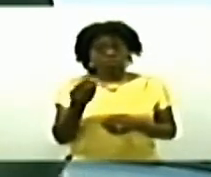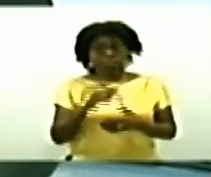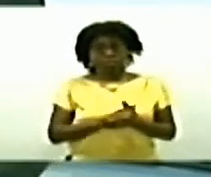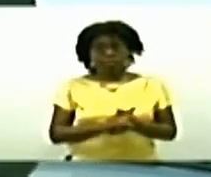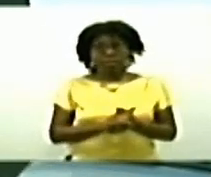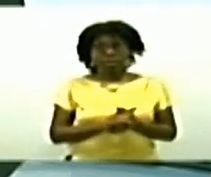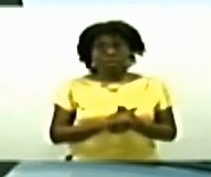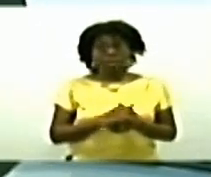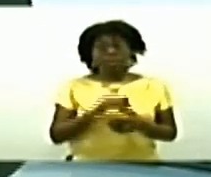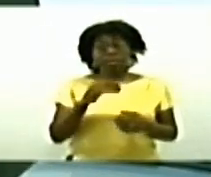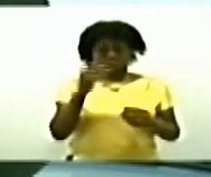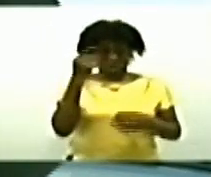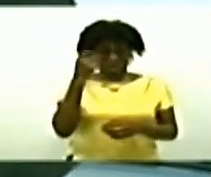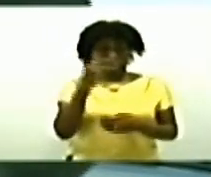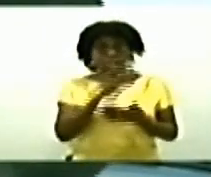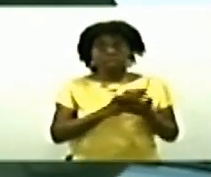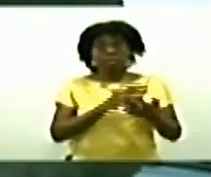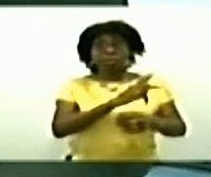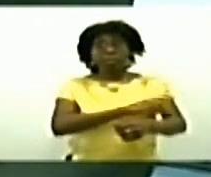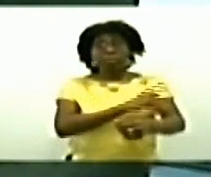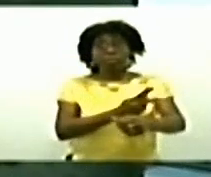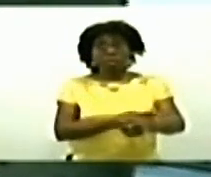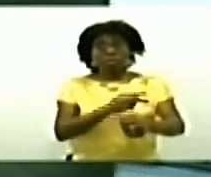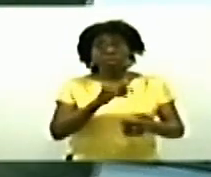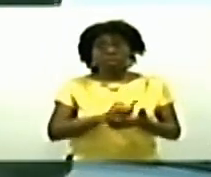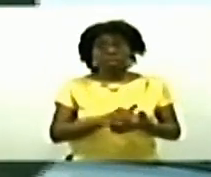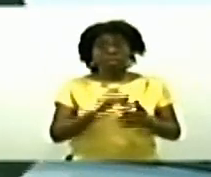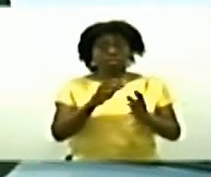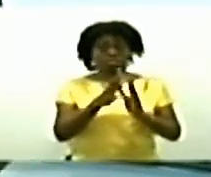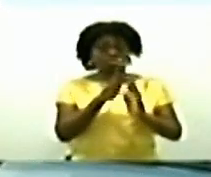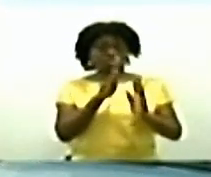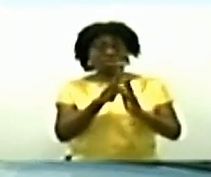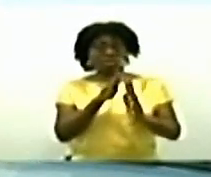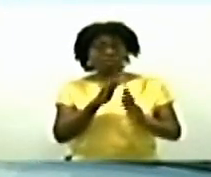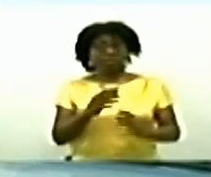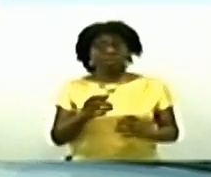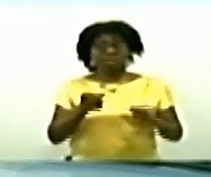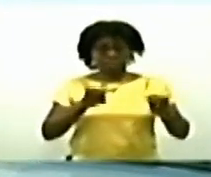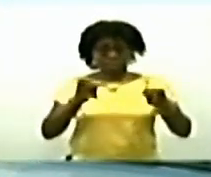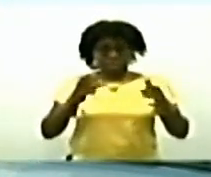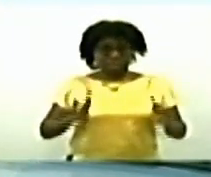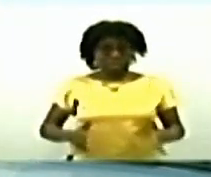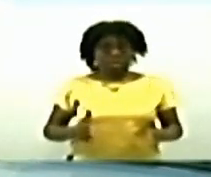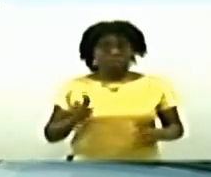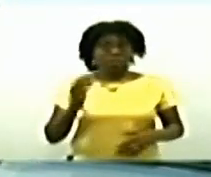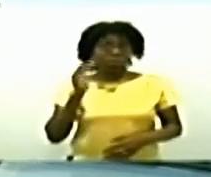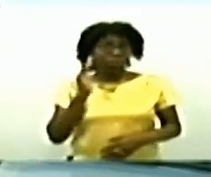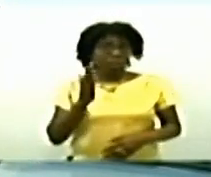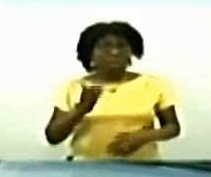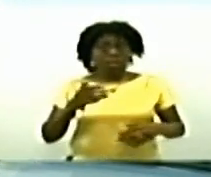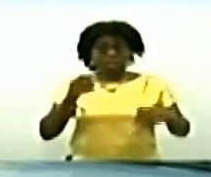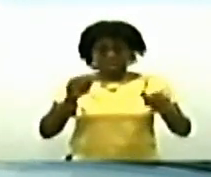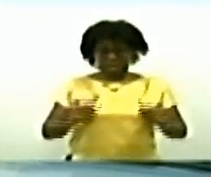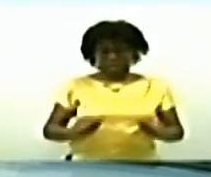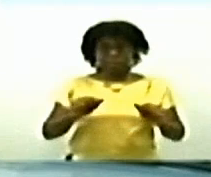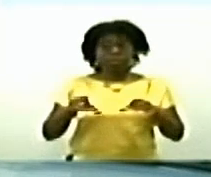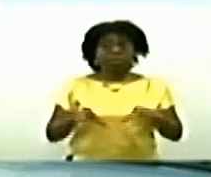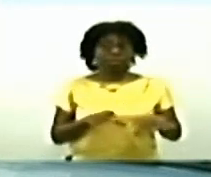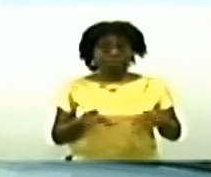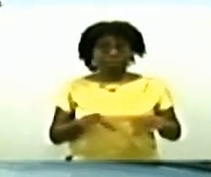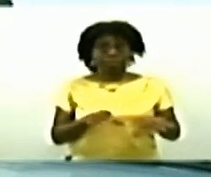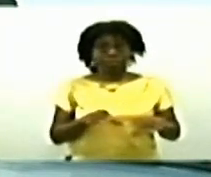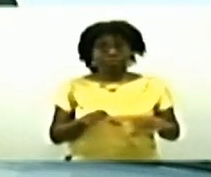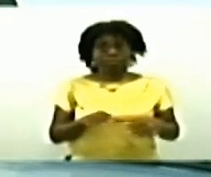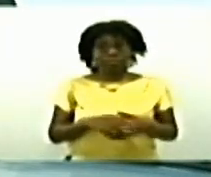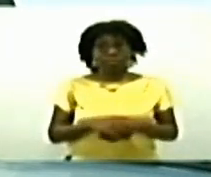of the powers that the traffic wardens will be able to exercise. In